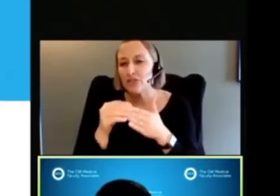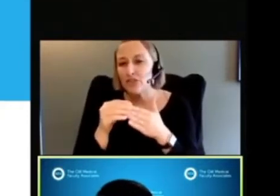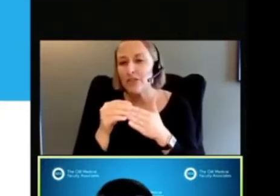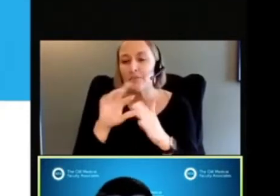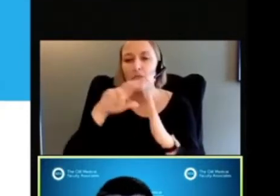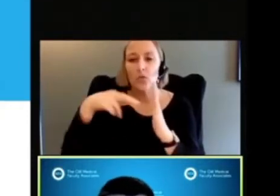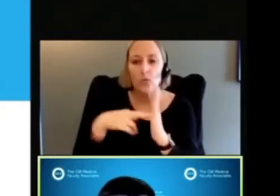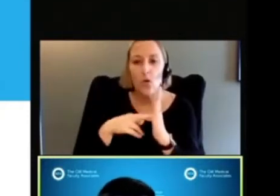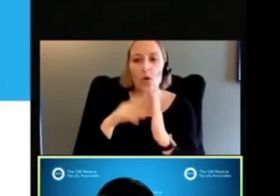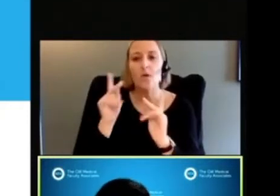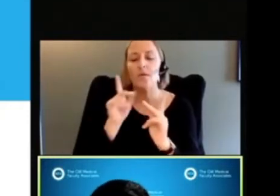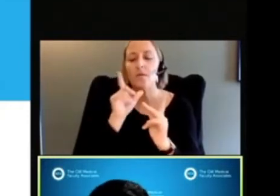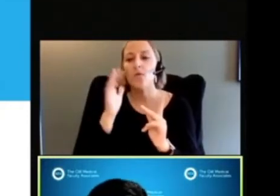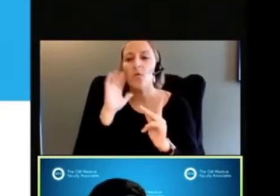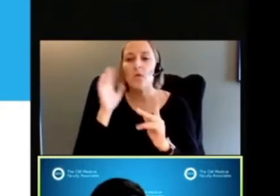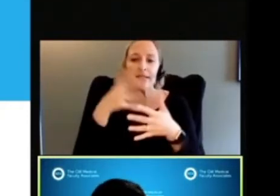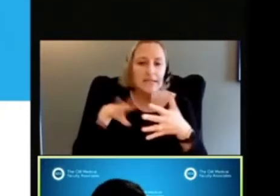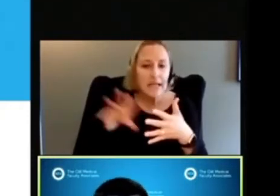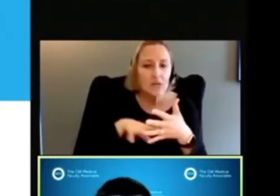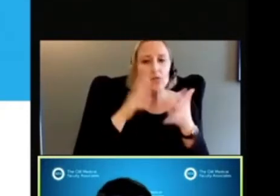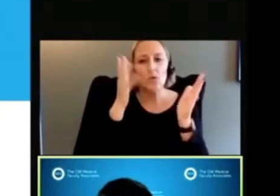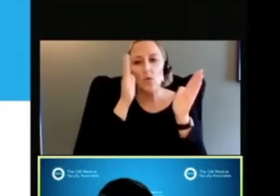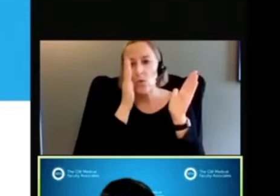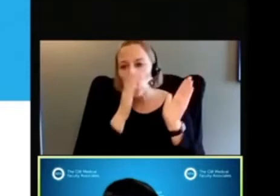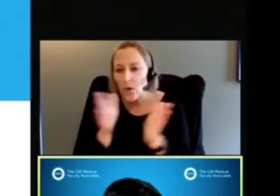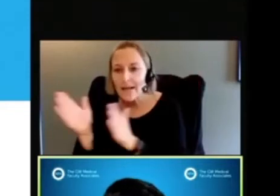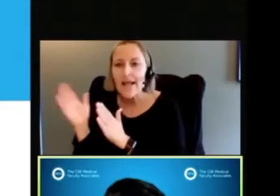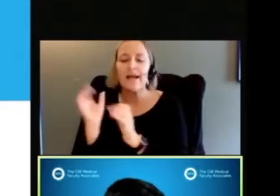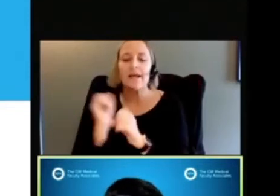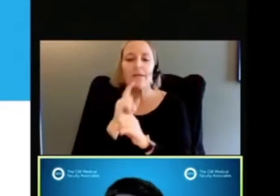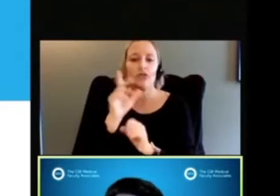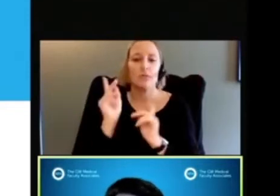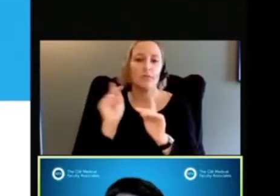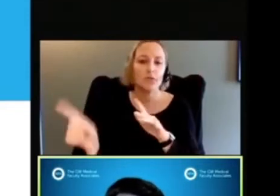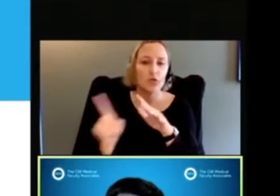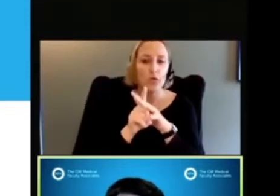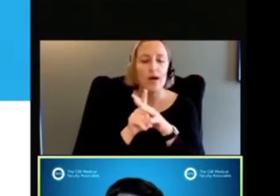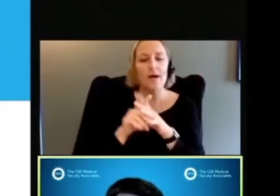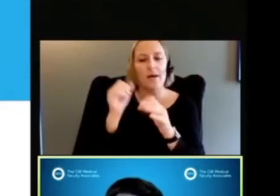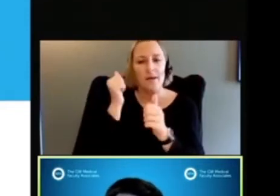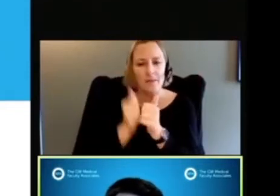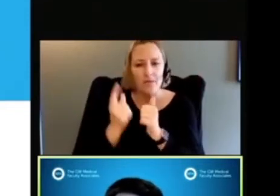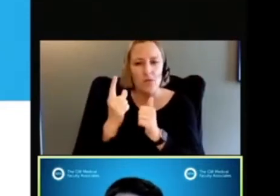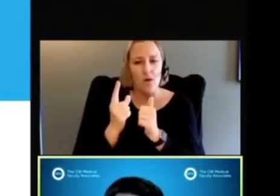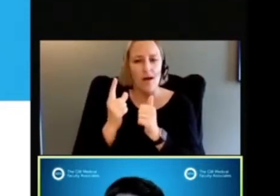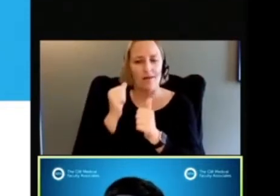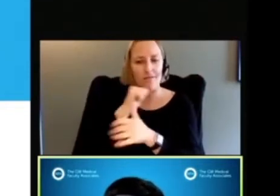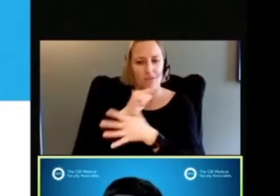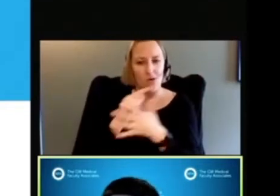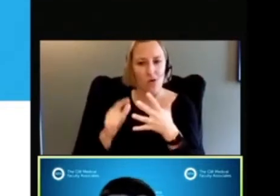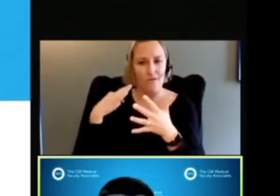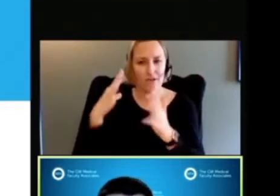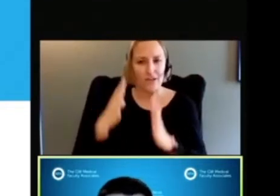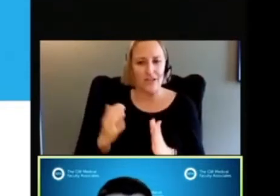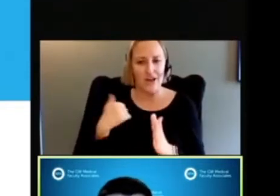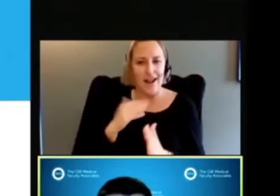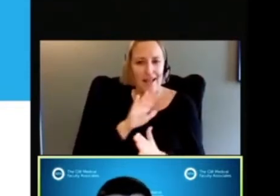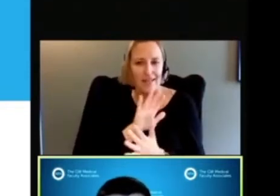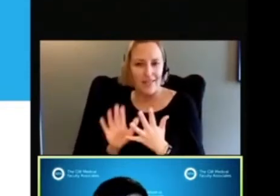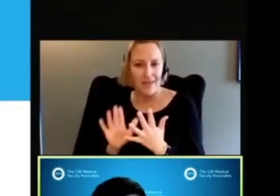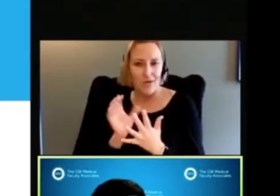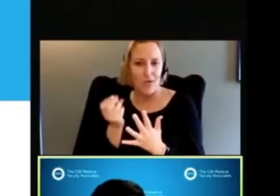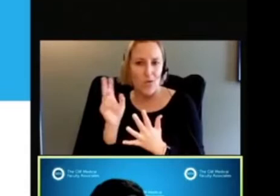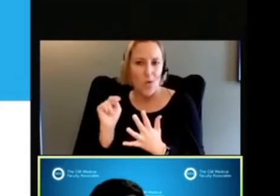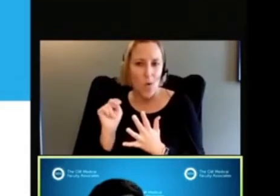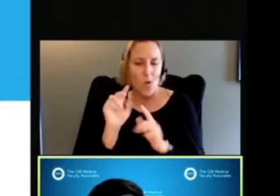and organize and make sure people showed up and set up. And so everyone had their own comfort zone. And that was part of the design of the help desk, that it had all these